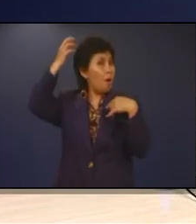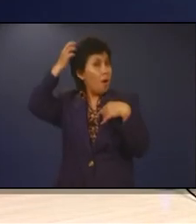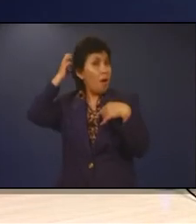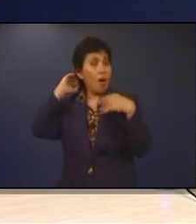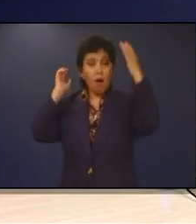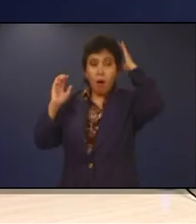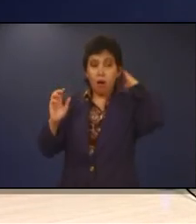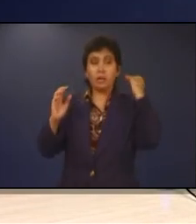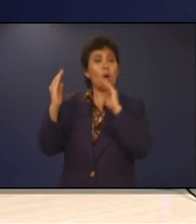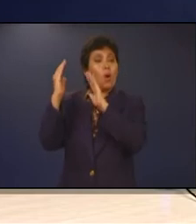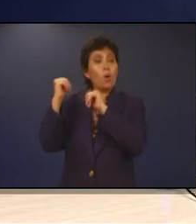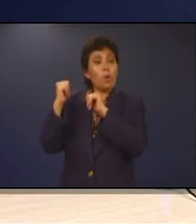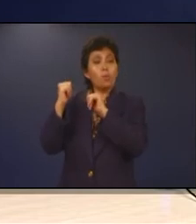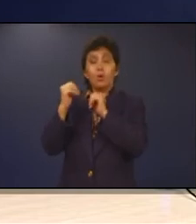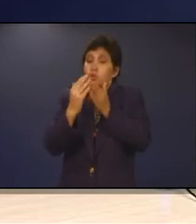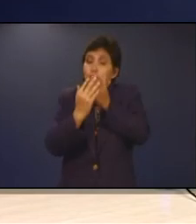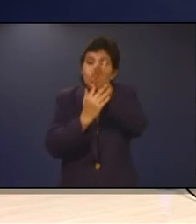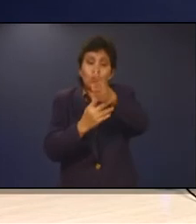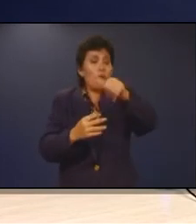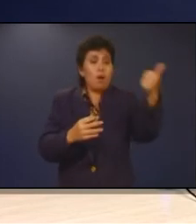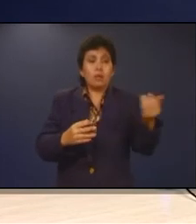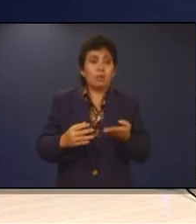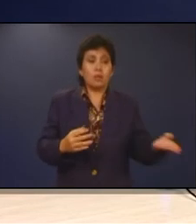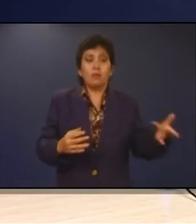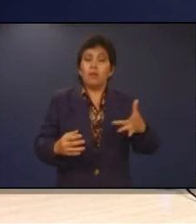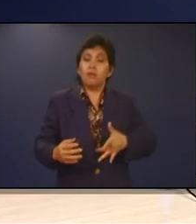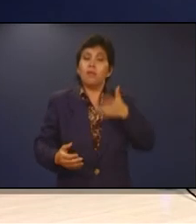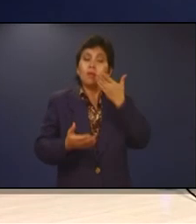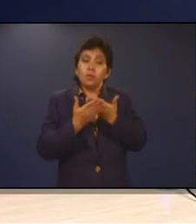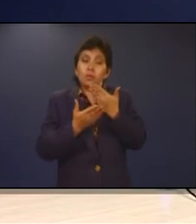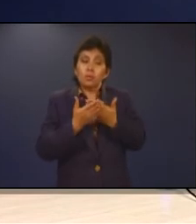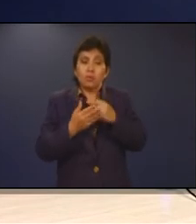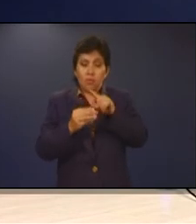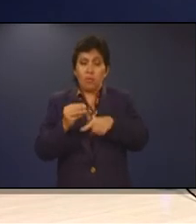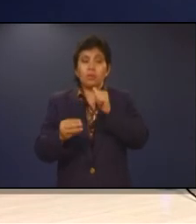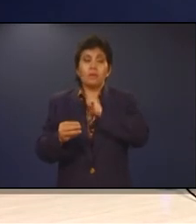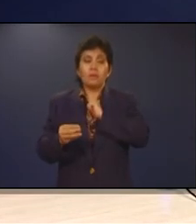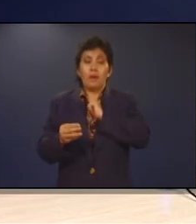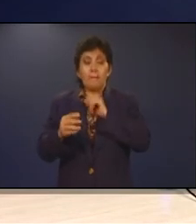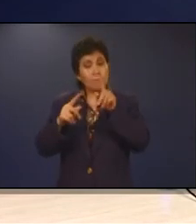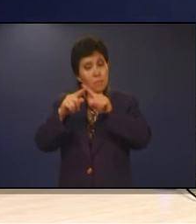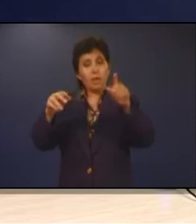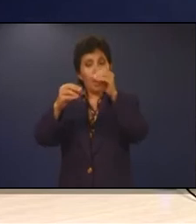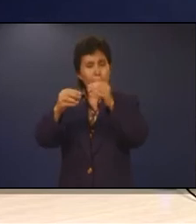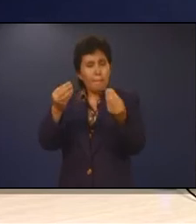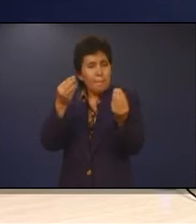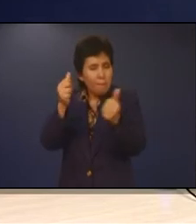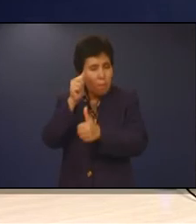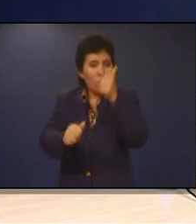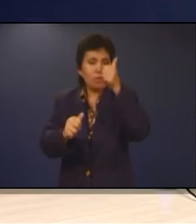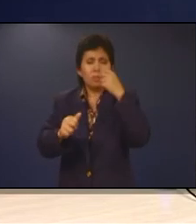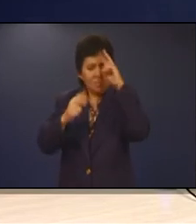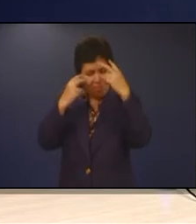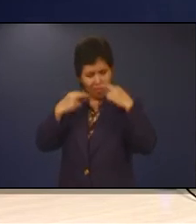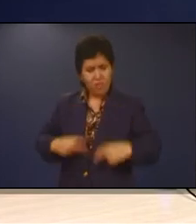sunglasses, the hair, and they hope that through other things they would feel good about themselves. But most importantly, we